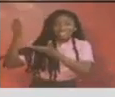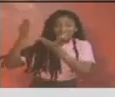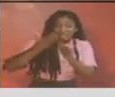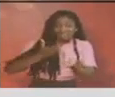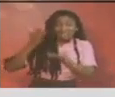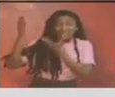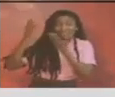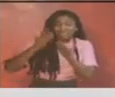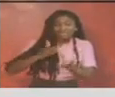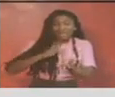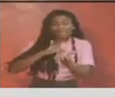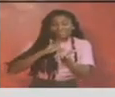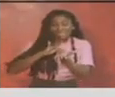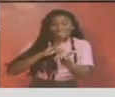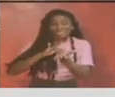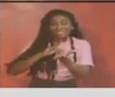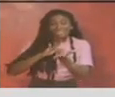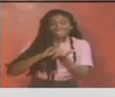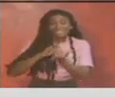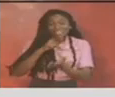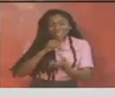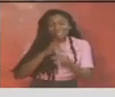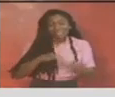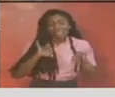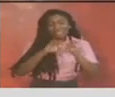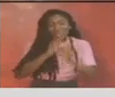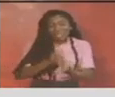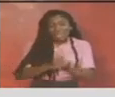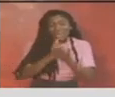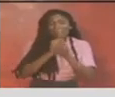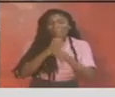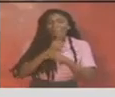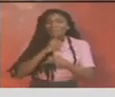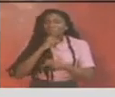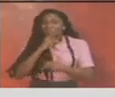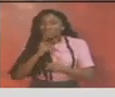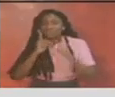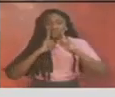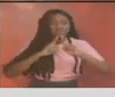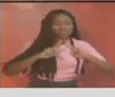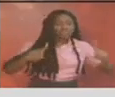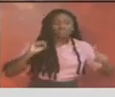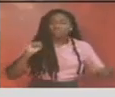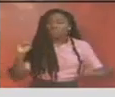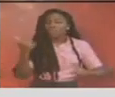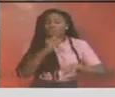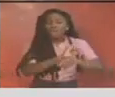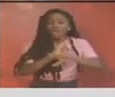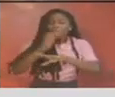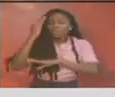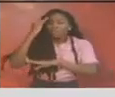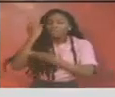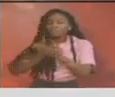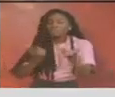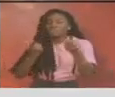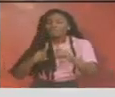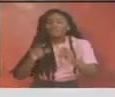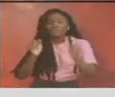is useful in terms of making things a little more efficient and widening our vigilance in the region. Next